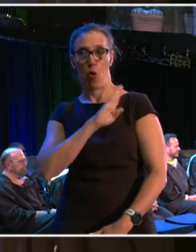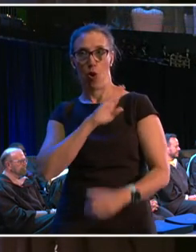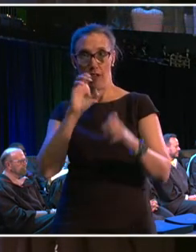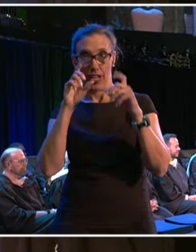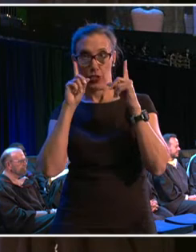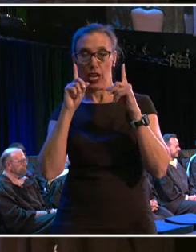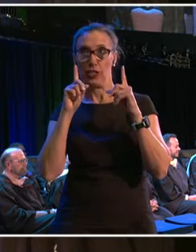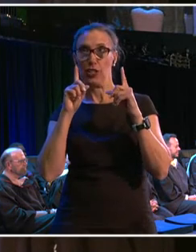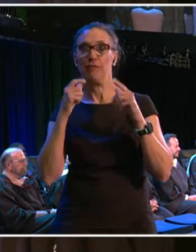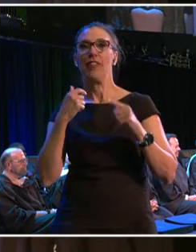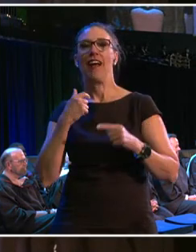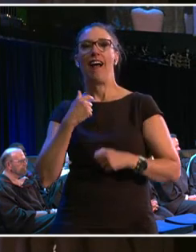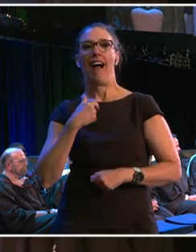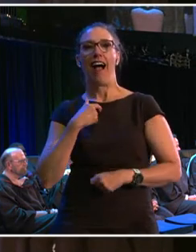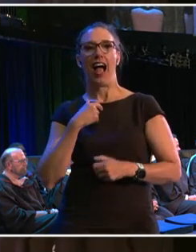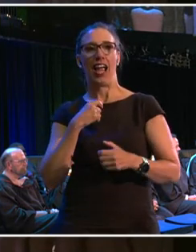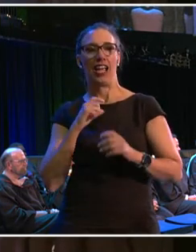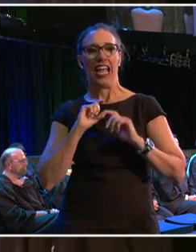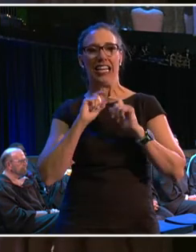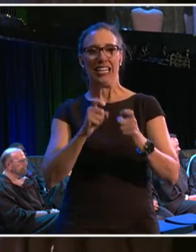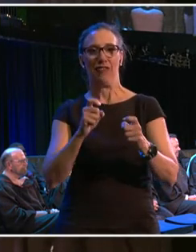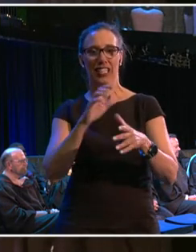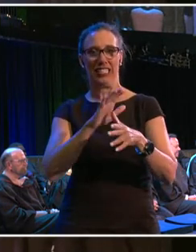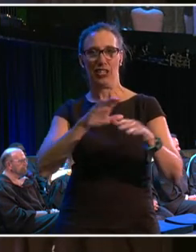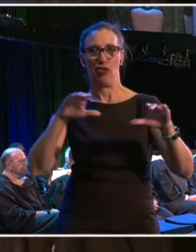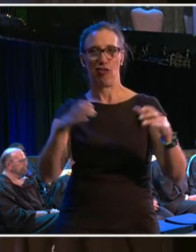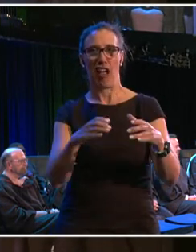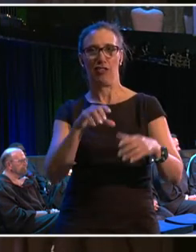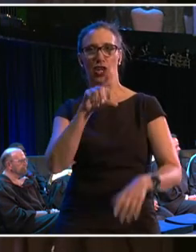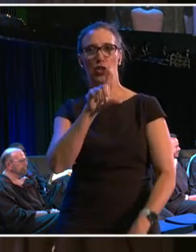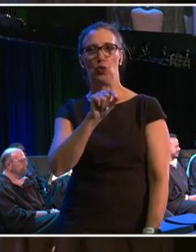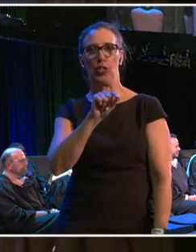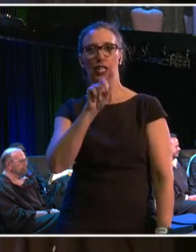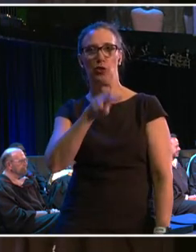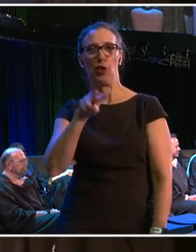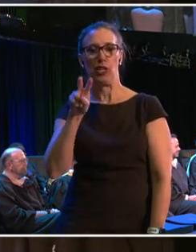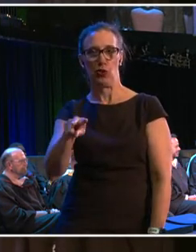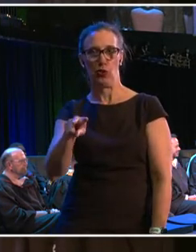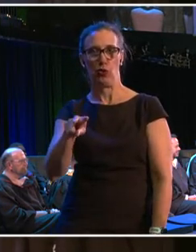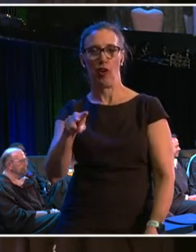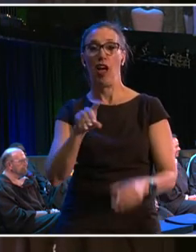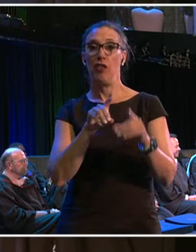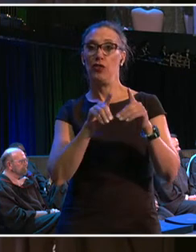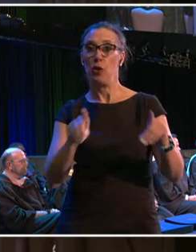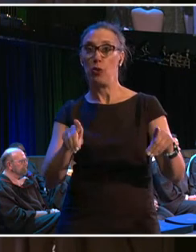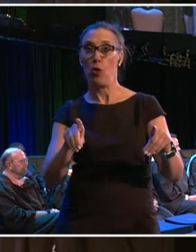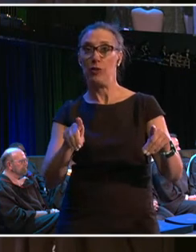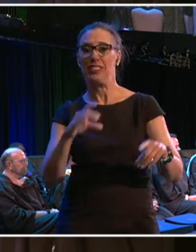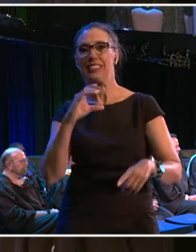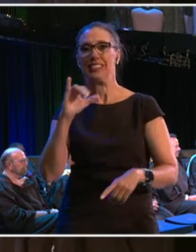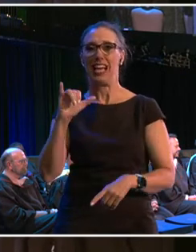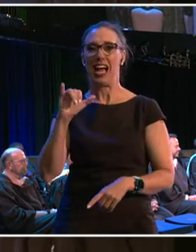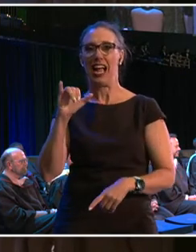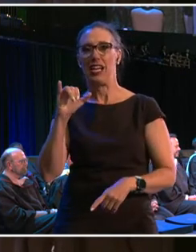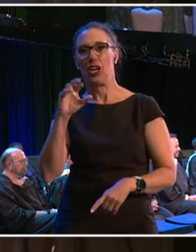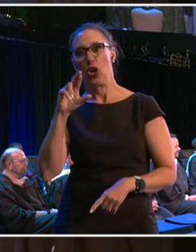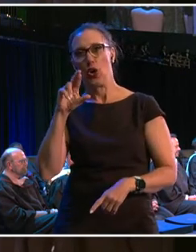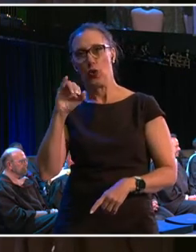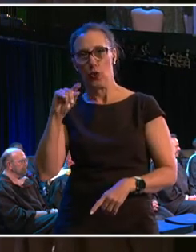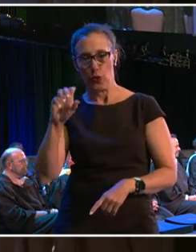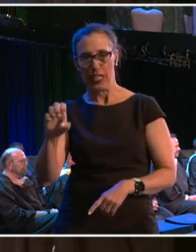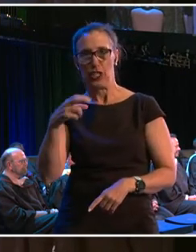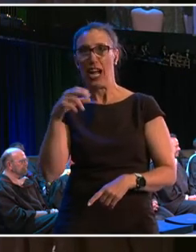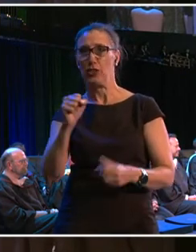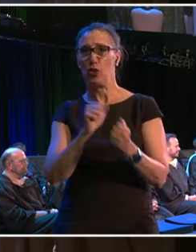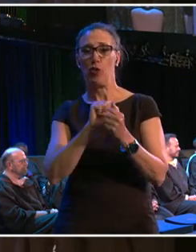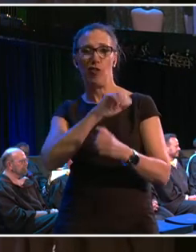Education, I do hereby confer upon the senior class of 2022 the diplomas of Cypress Ridge High School with all the